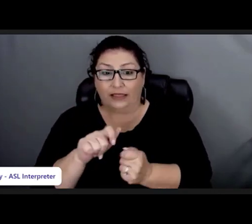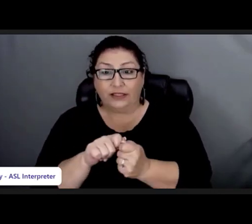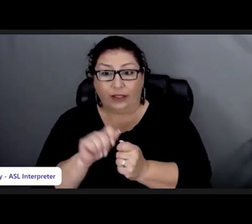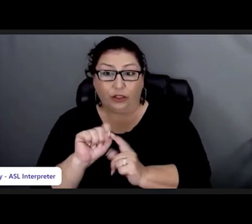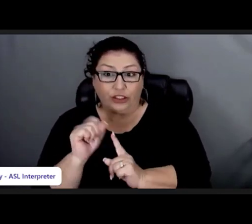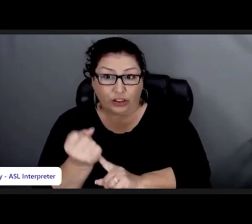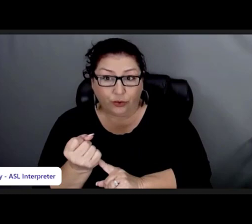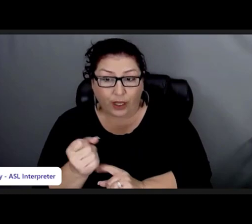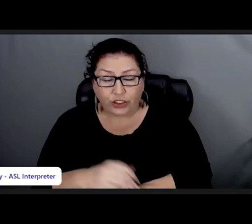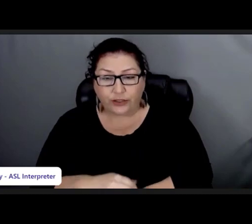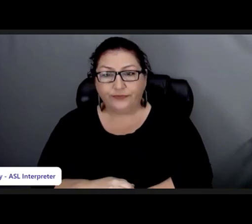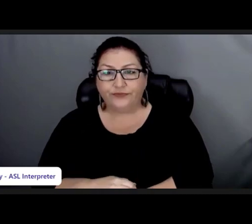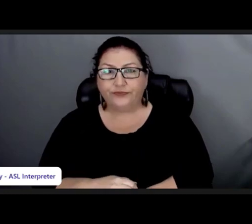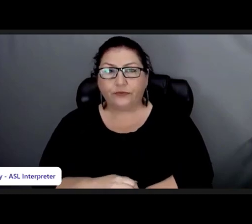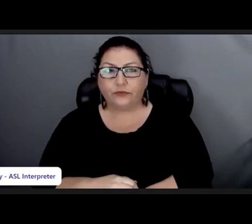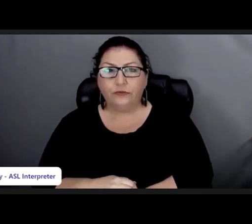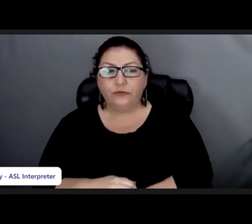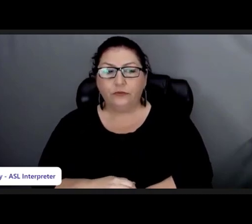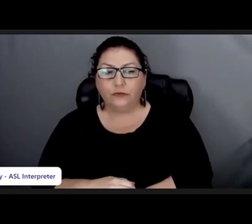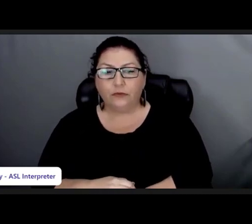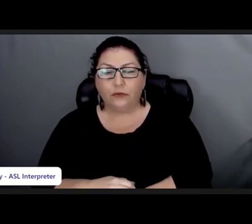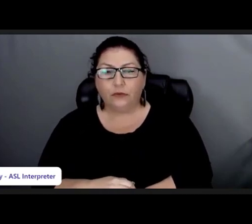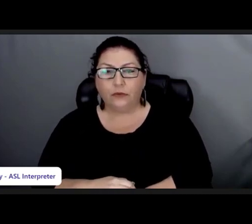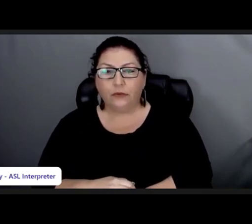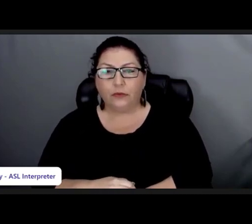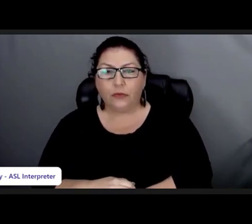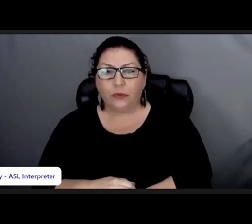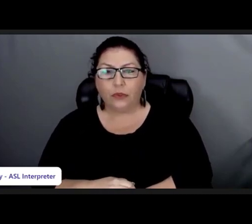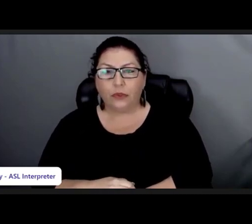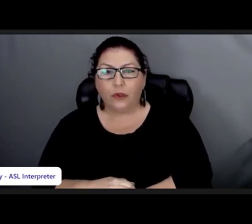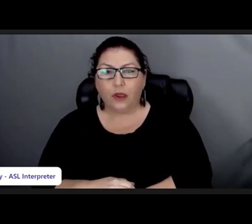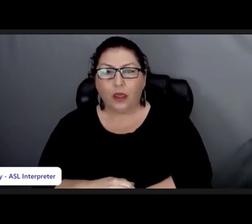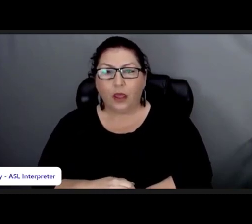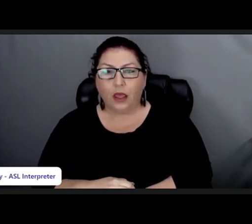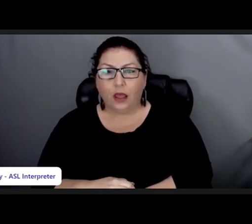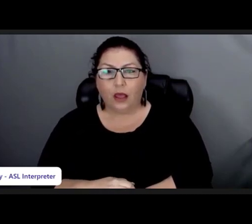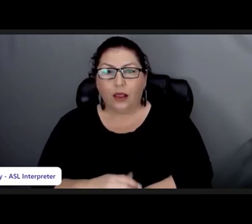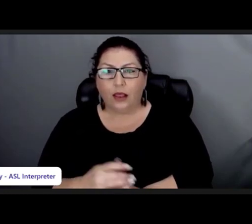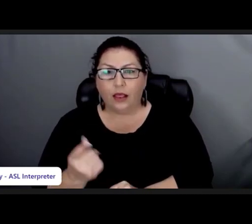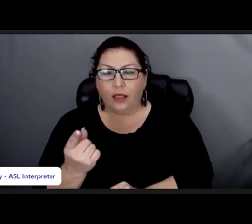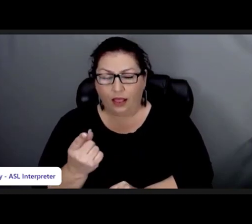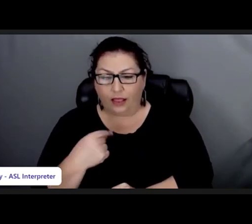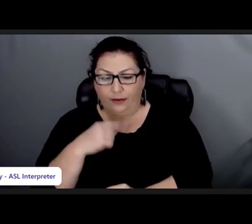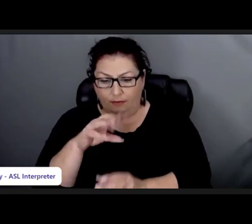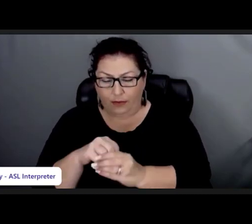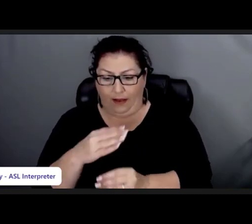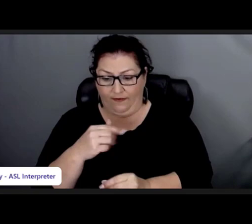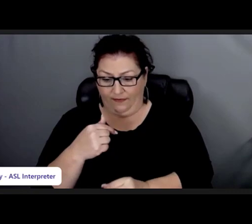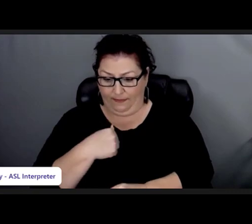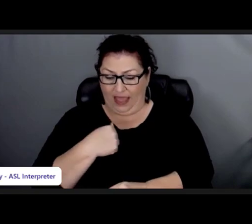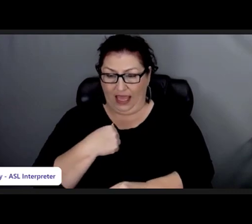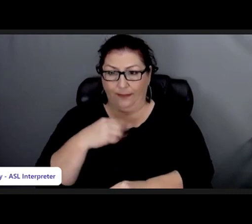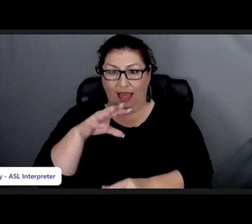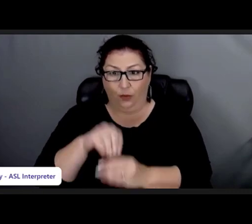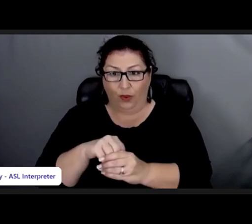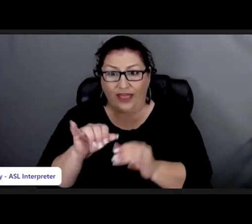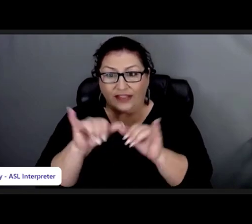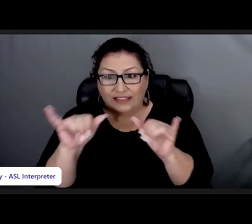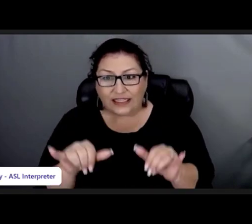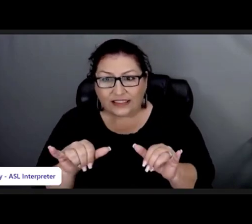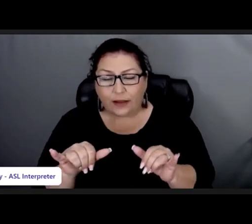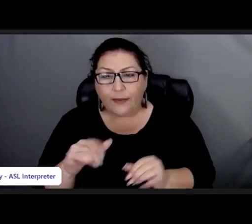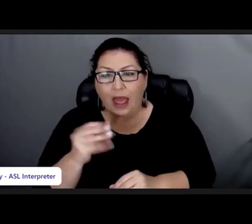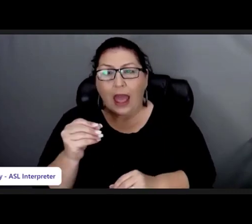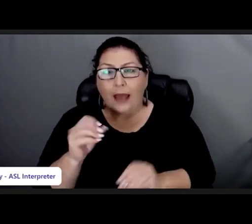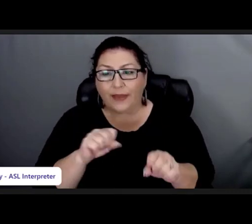situation, the erasure of my being within the system. And being able to help